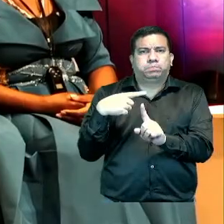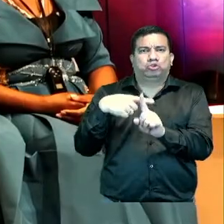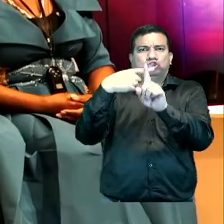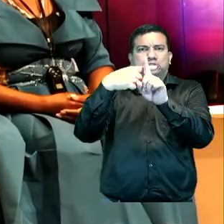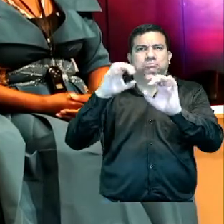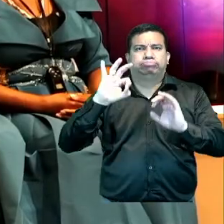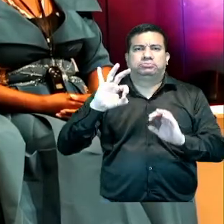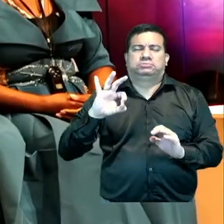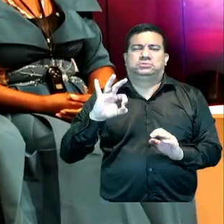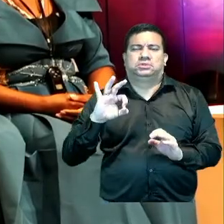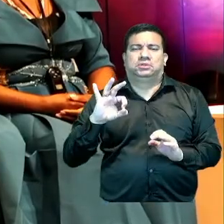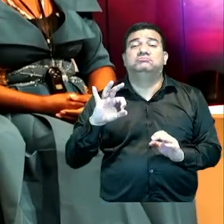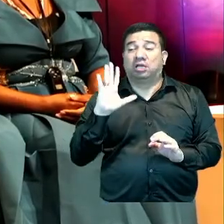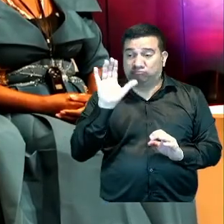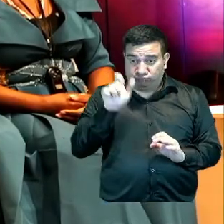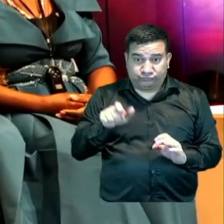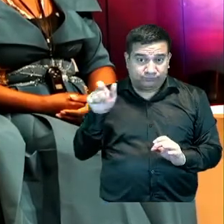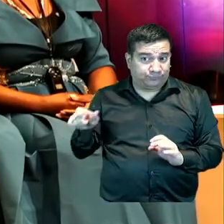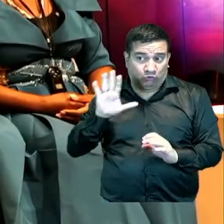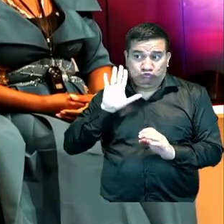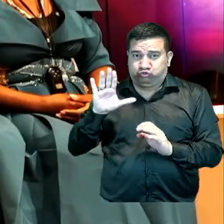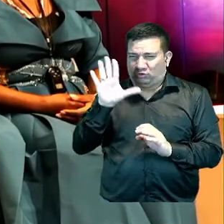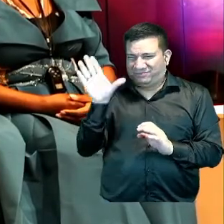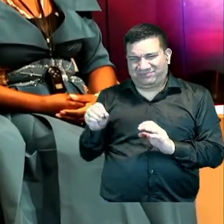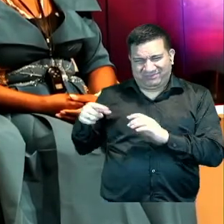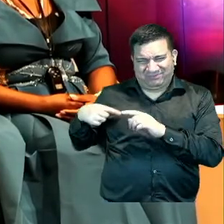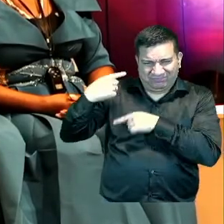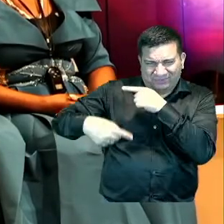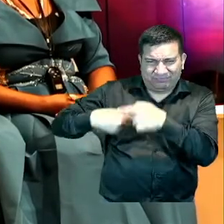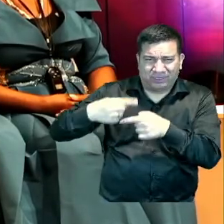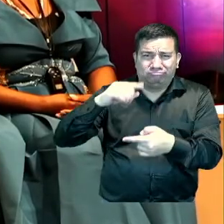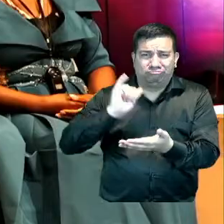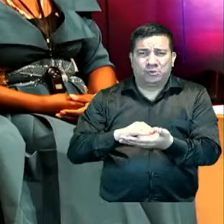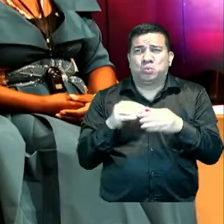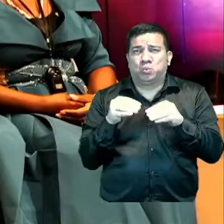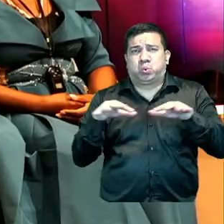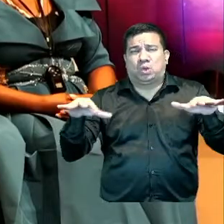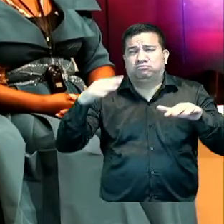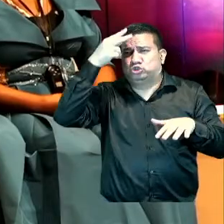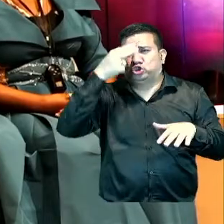Black people have great history in humanity.